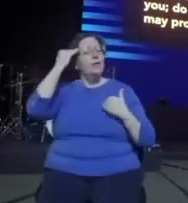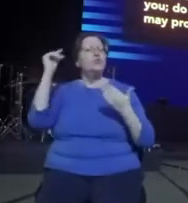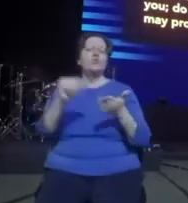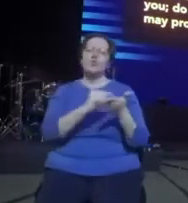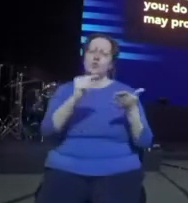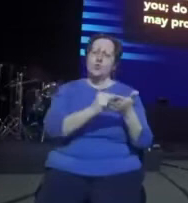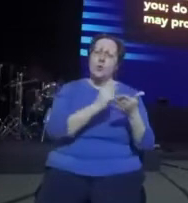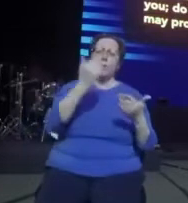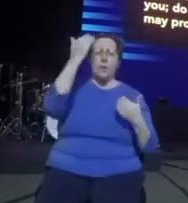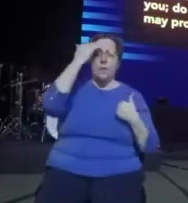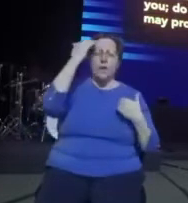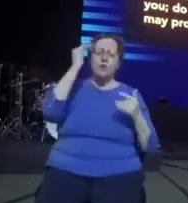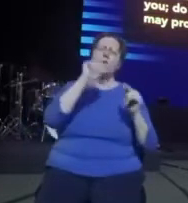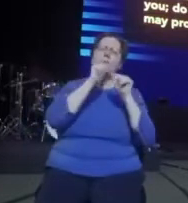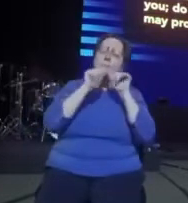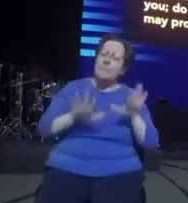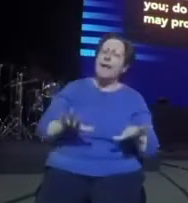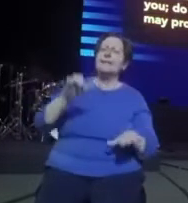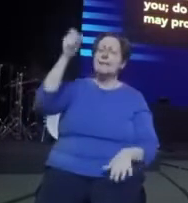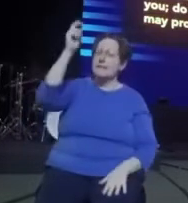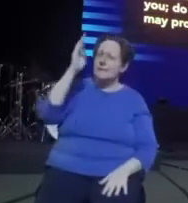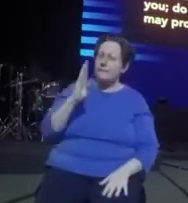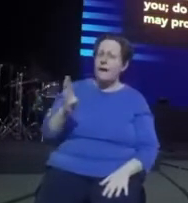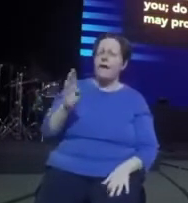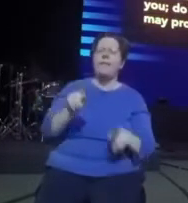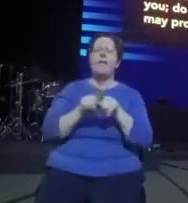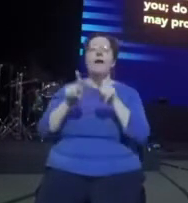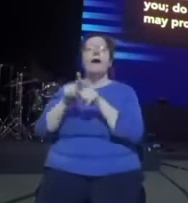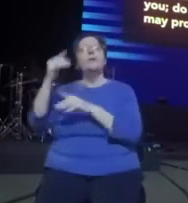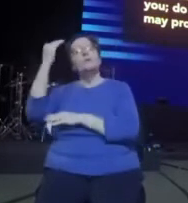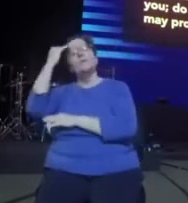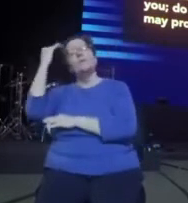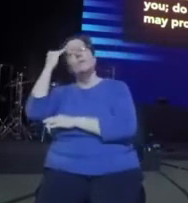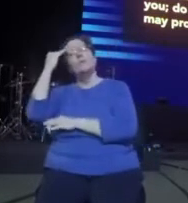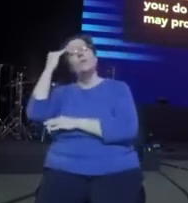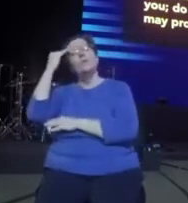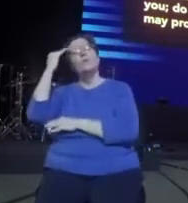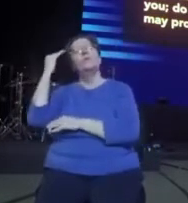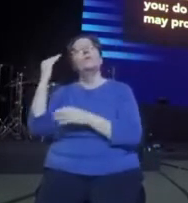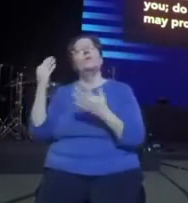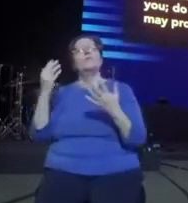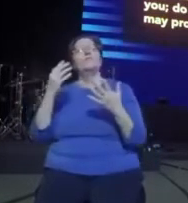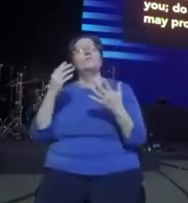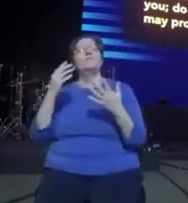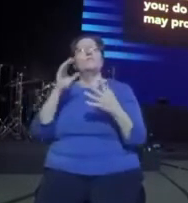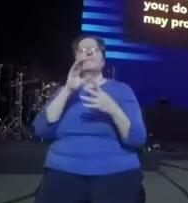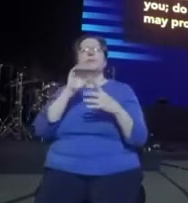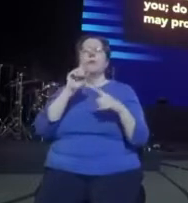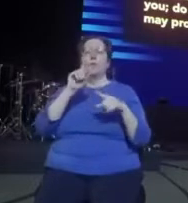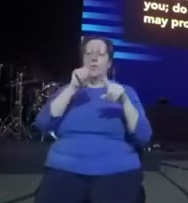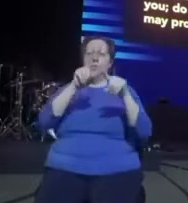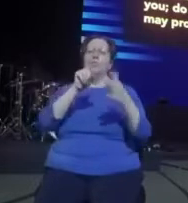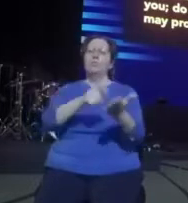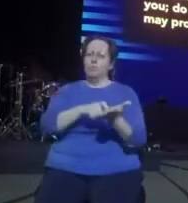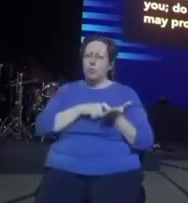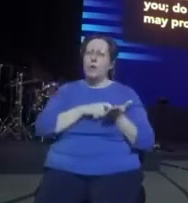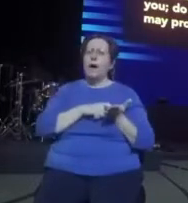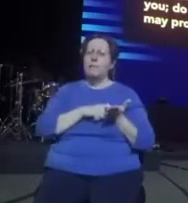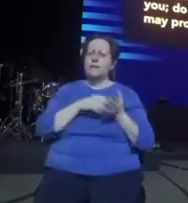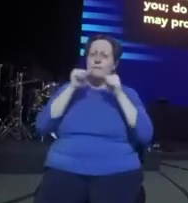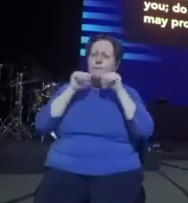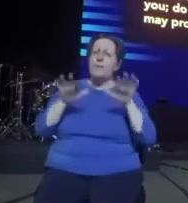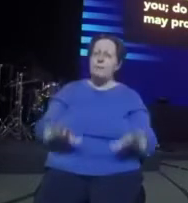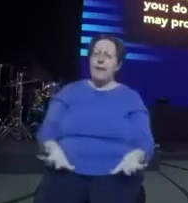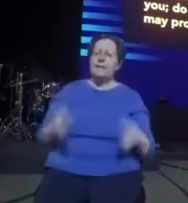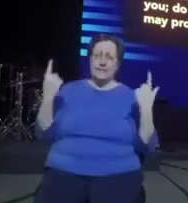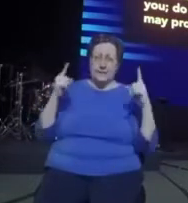knew about what the blessings were, and they also knew what the condition was to the blessing. The